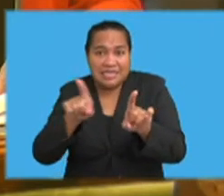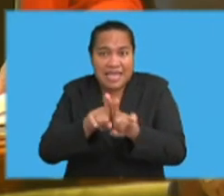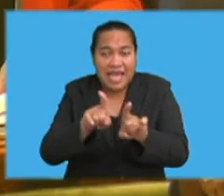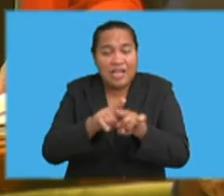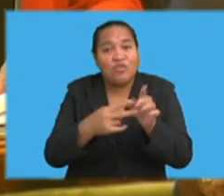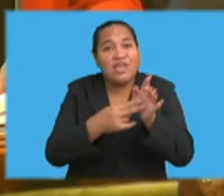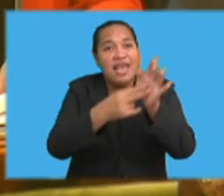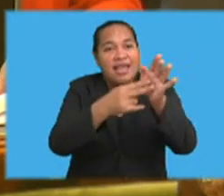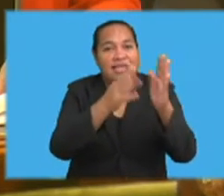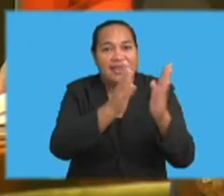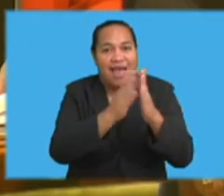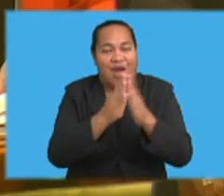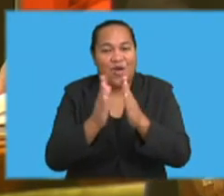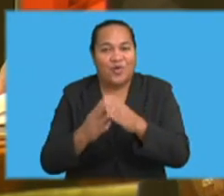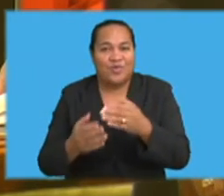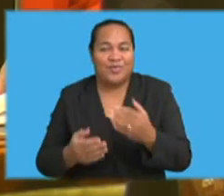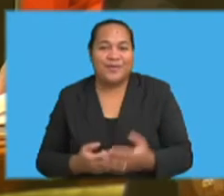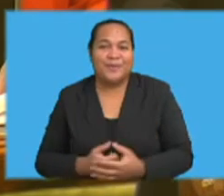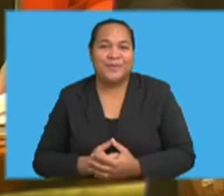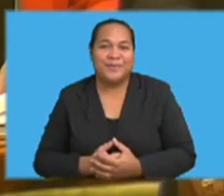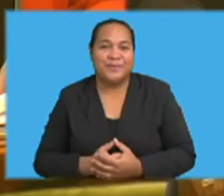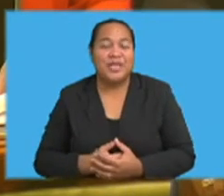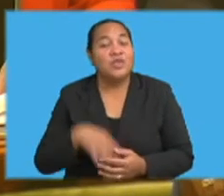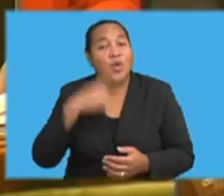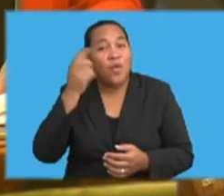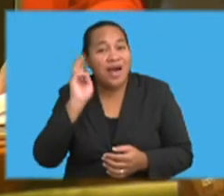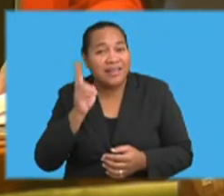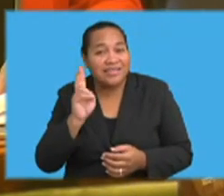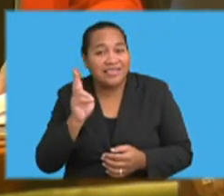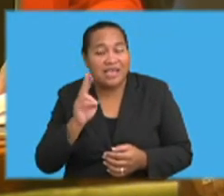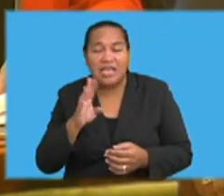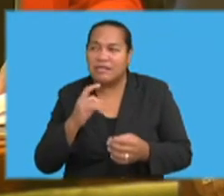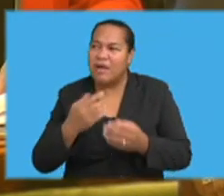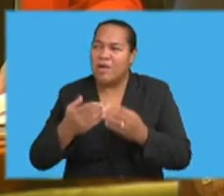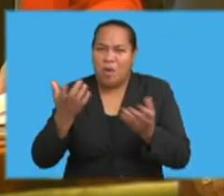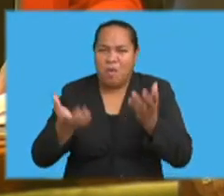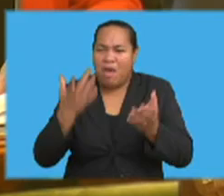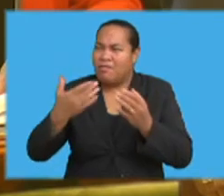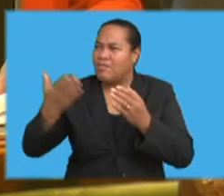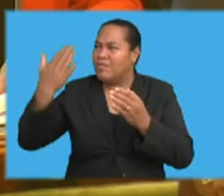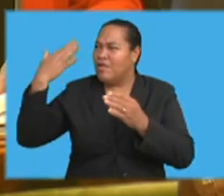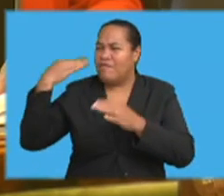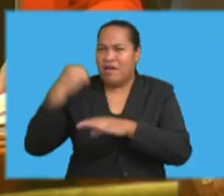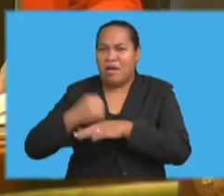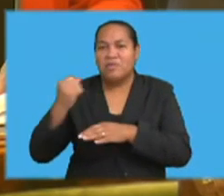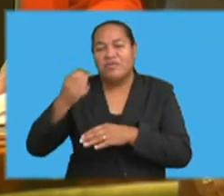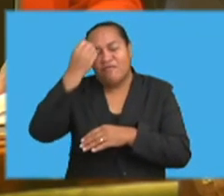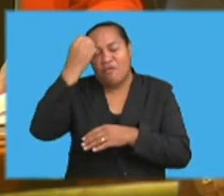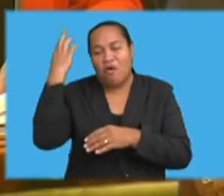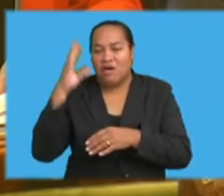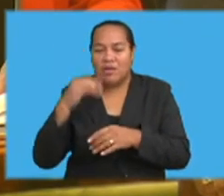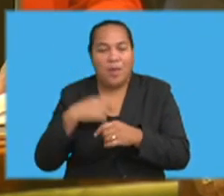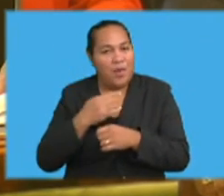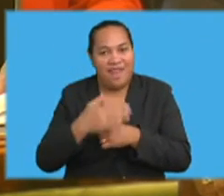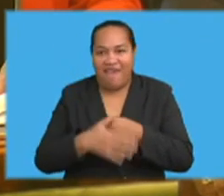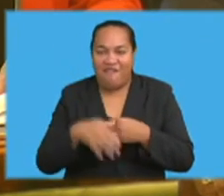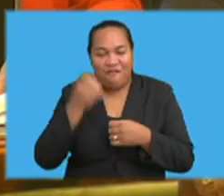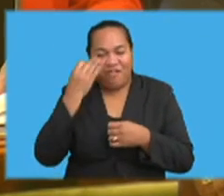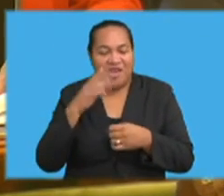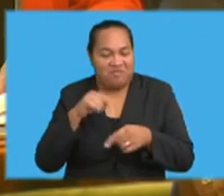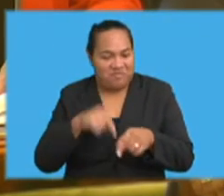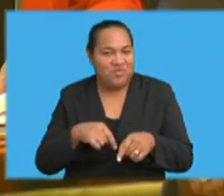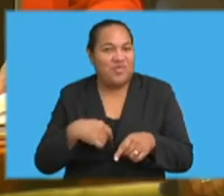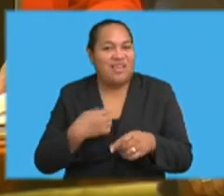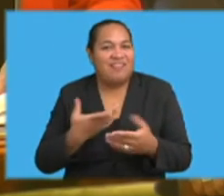Nandi town. However, once again, all previous governments forgot about them, but we haven't. This government has